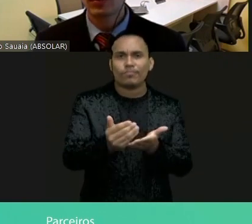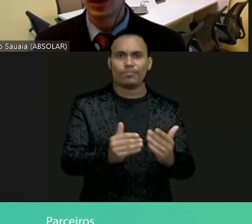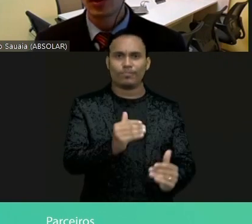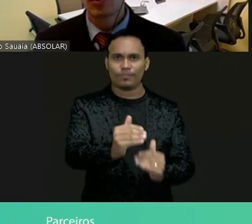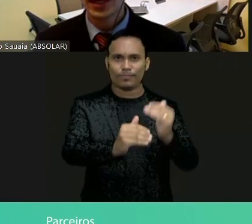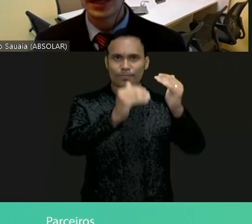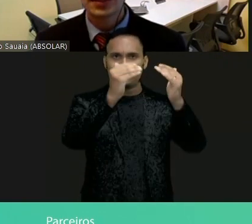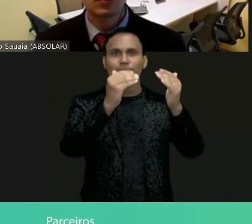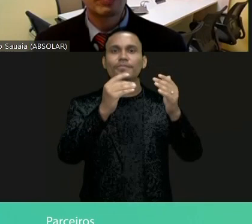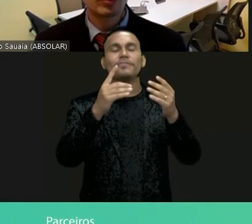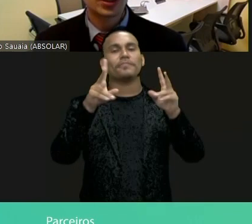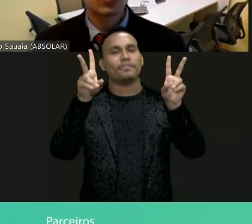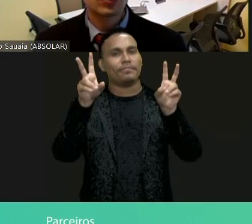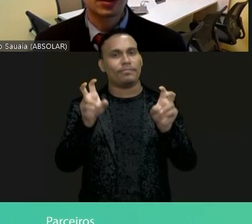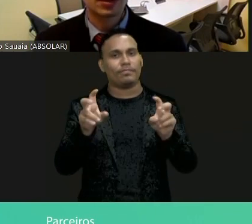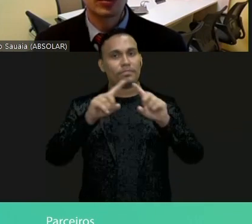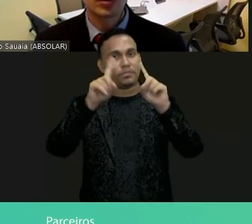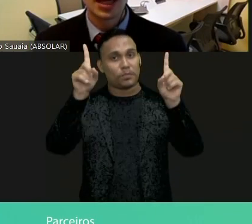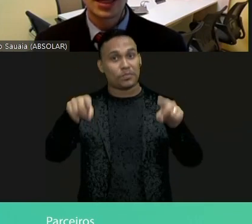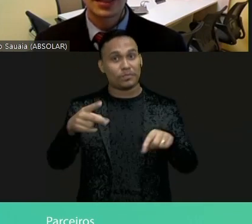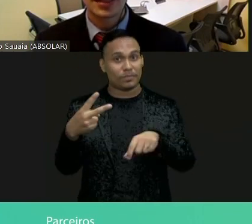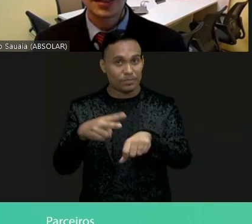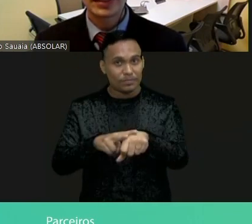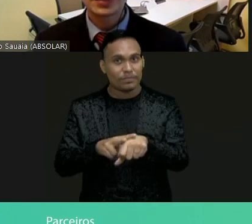initial development phase.